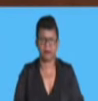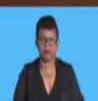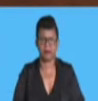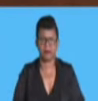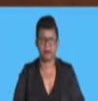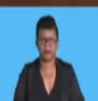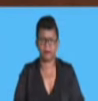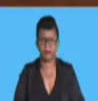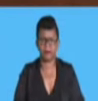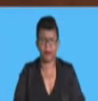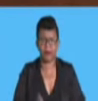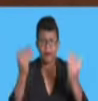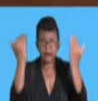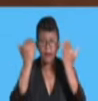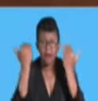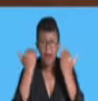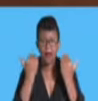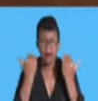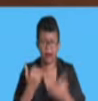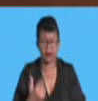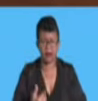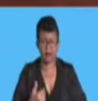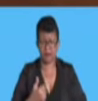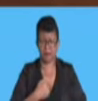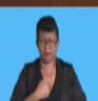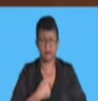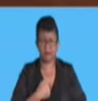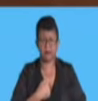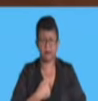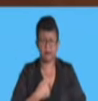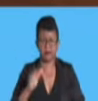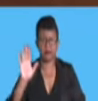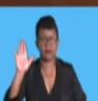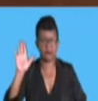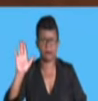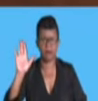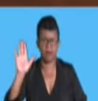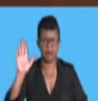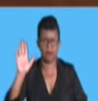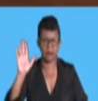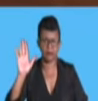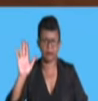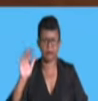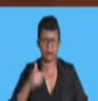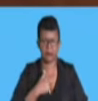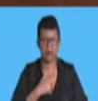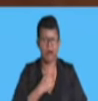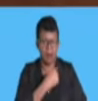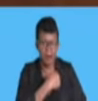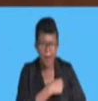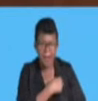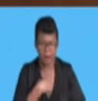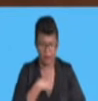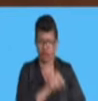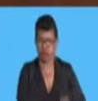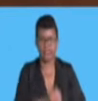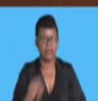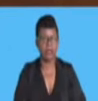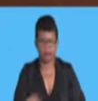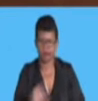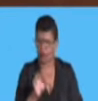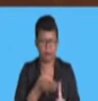Madam Speaker, I take seriously the oath I made on Monday the 26th to defend the rule of law and the rights